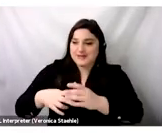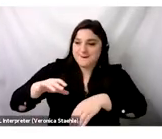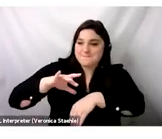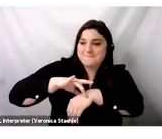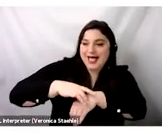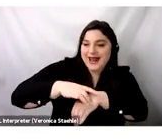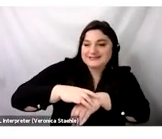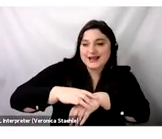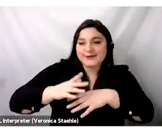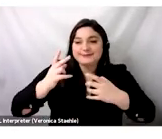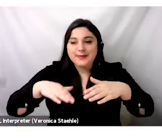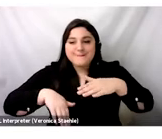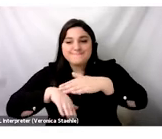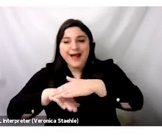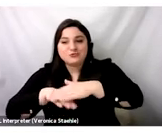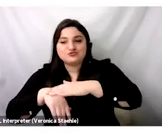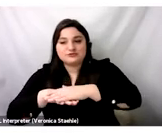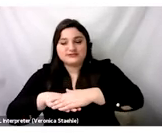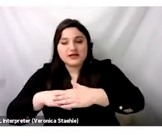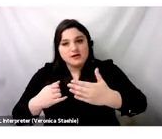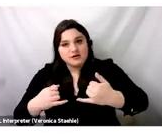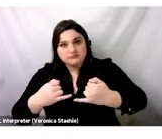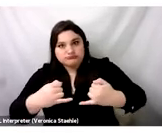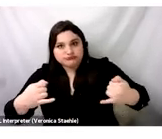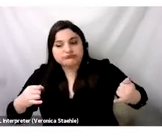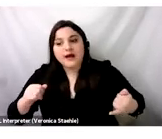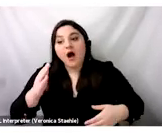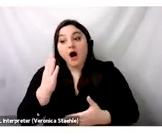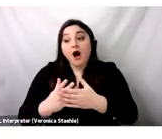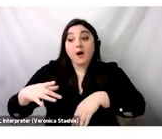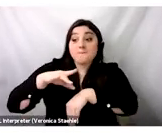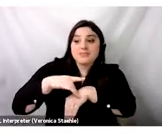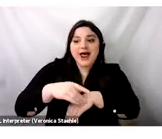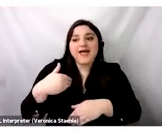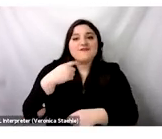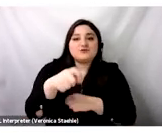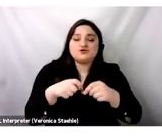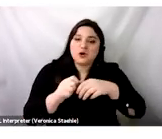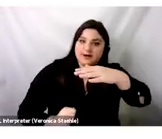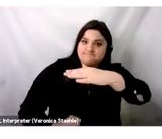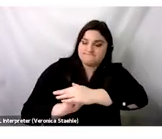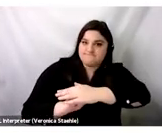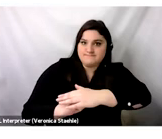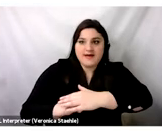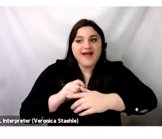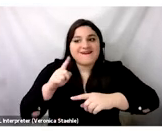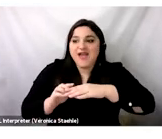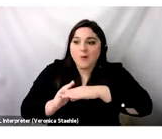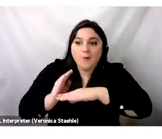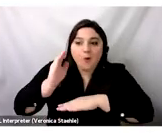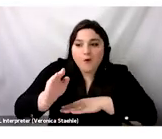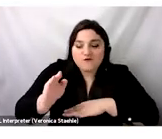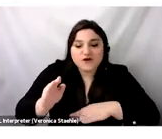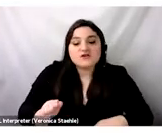but like capacity, there are several planetary boundaries that have been researched by this fantastic colleague and friend of